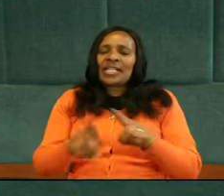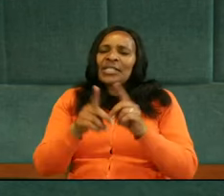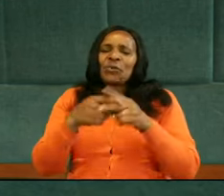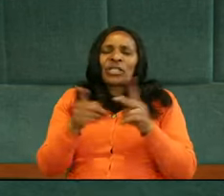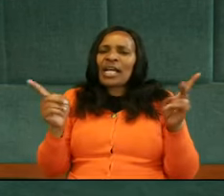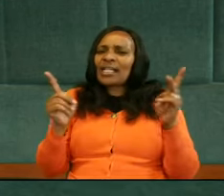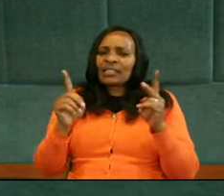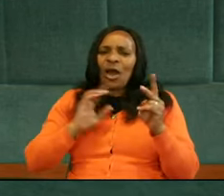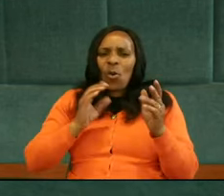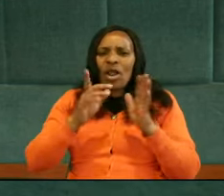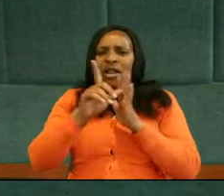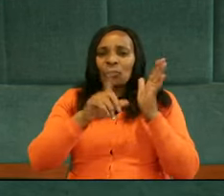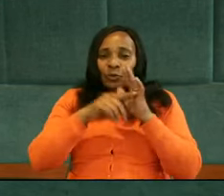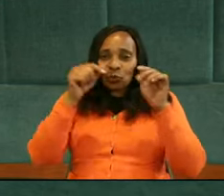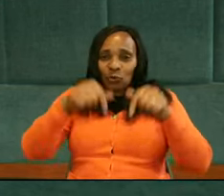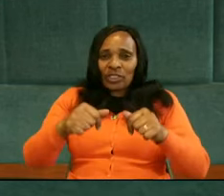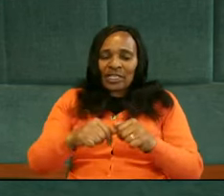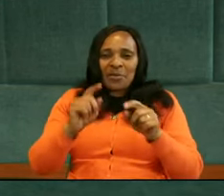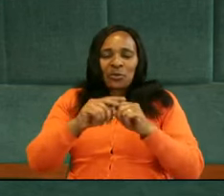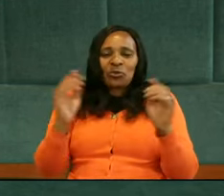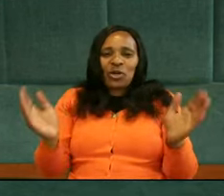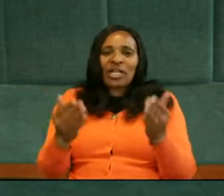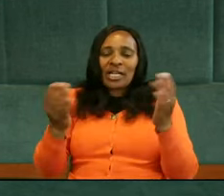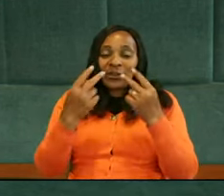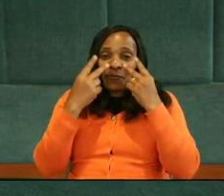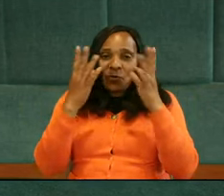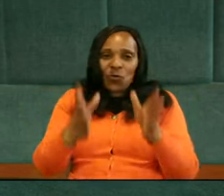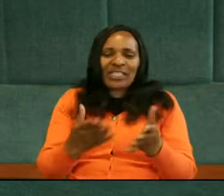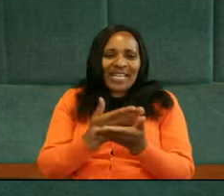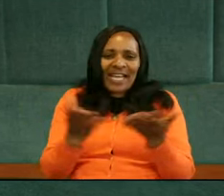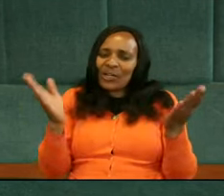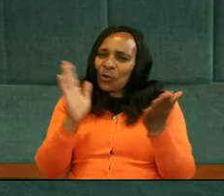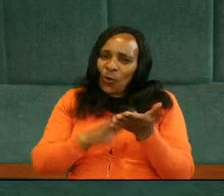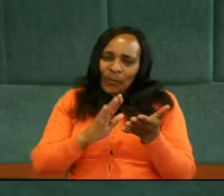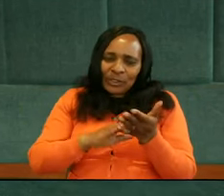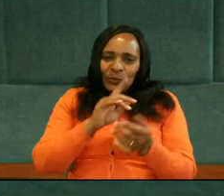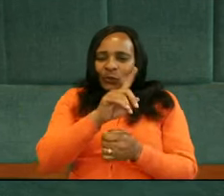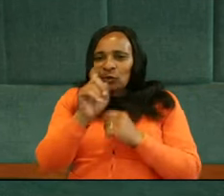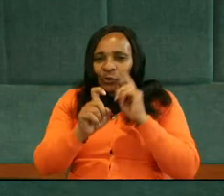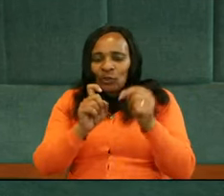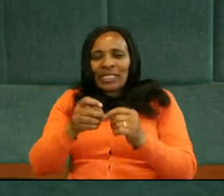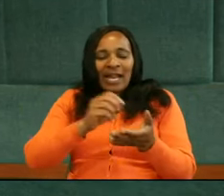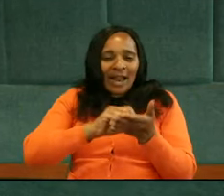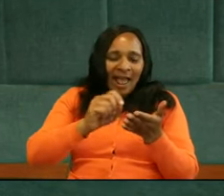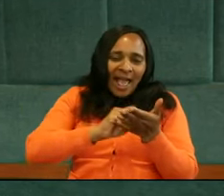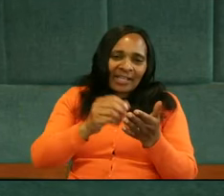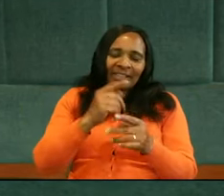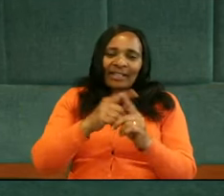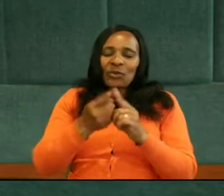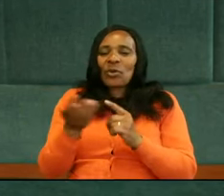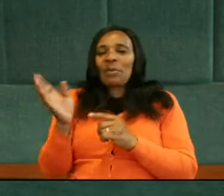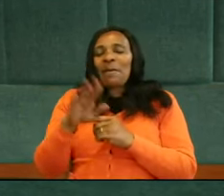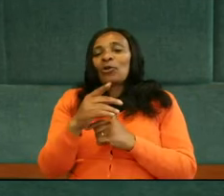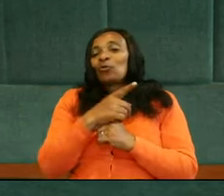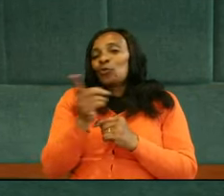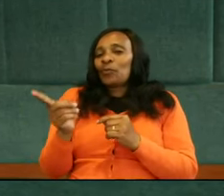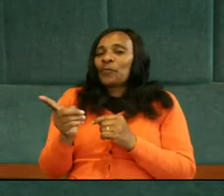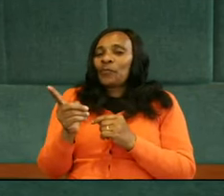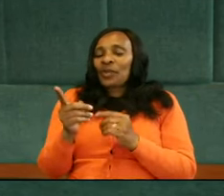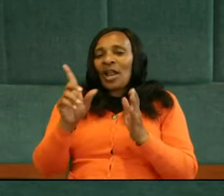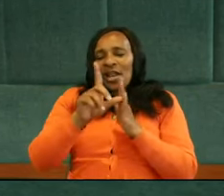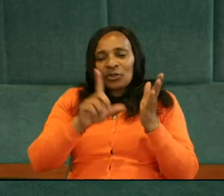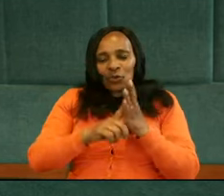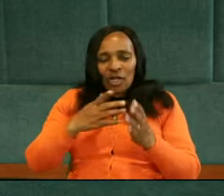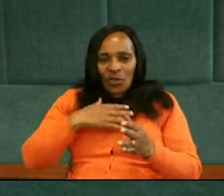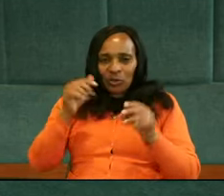begin our lesson, I'd like to just encourage our viewers, in case you have any comments or questions, just write them down. We'll get to you. Now, our lesson